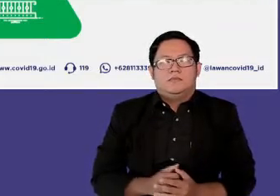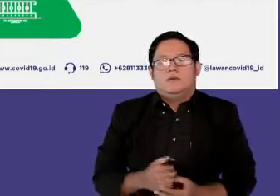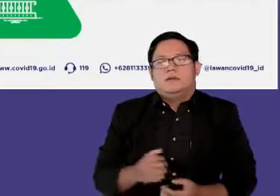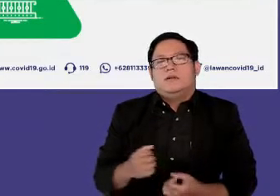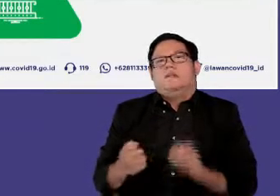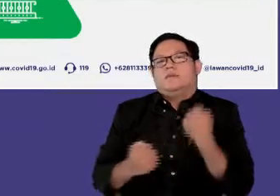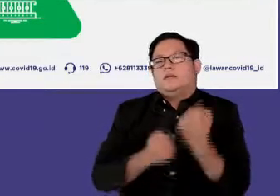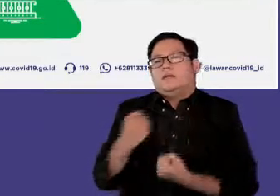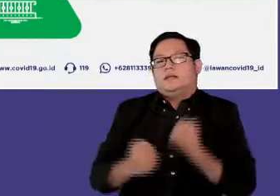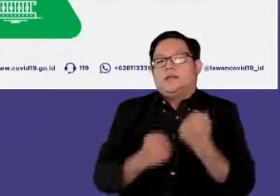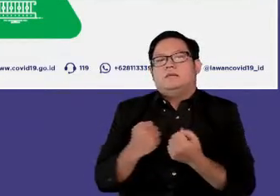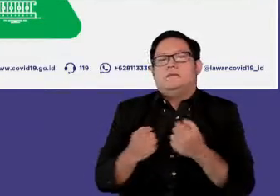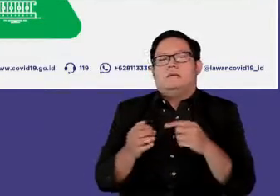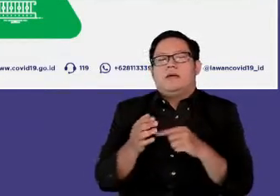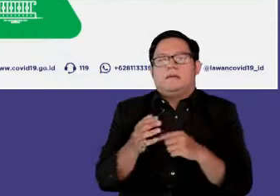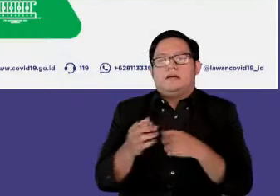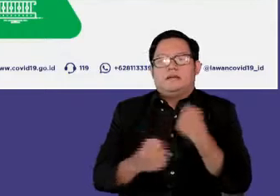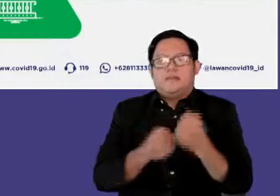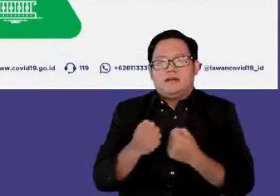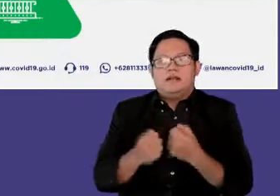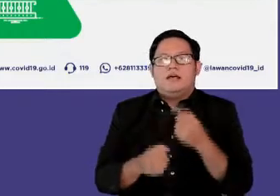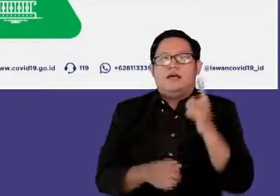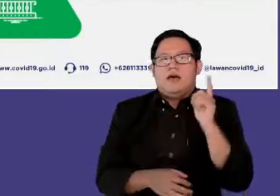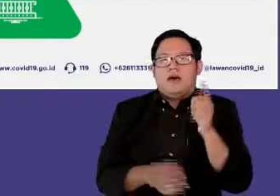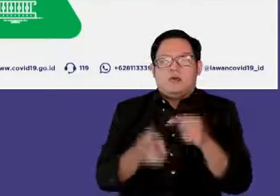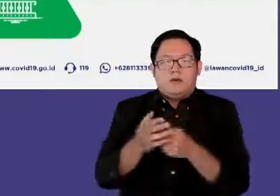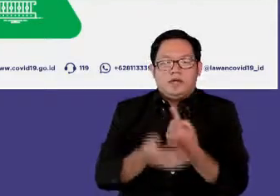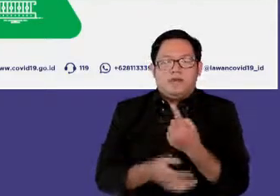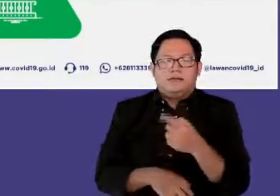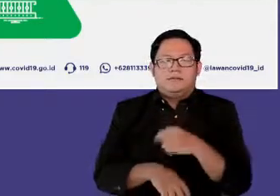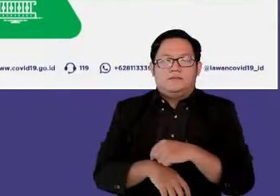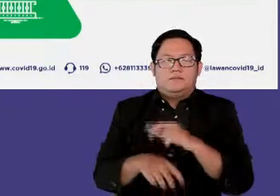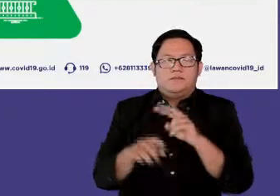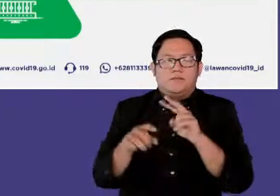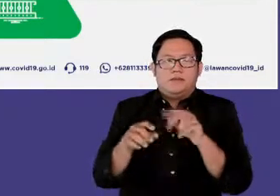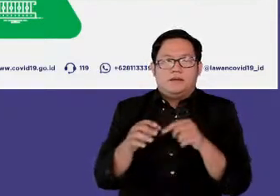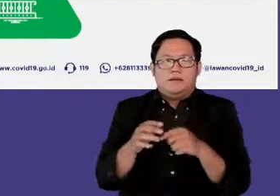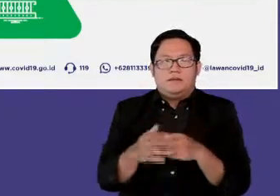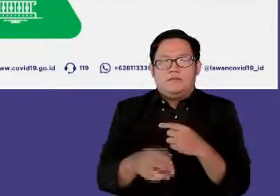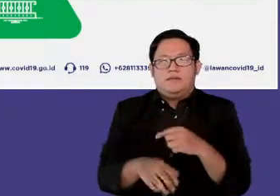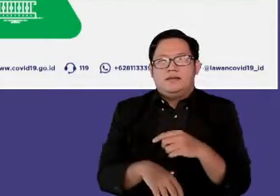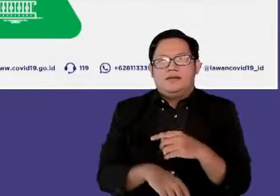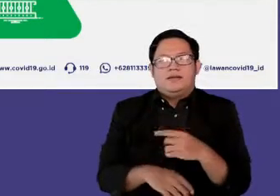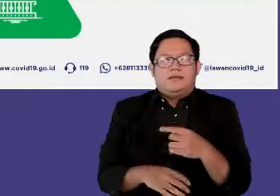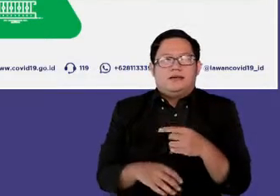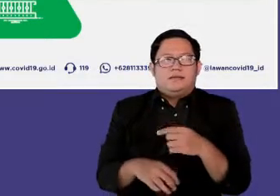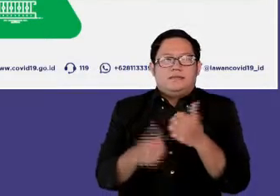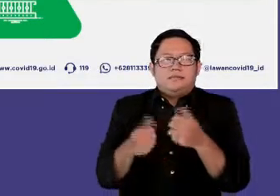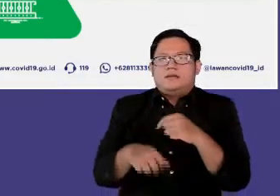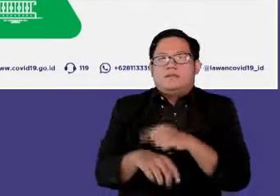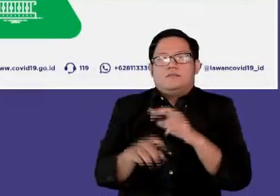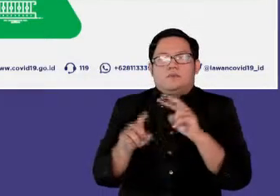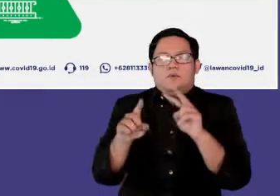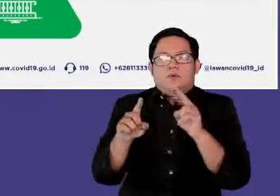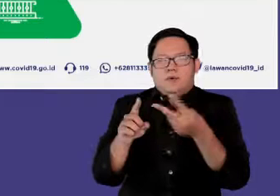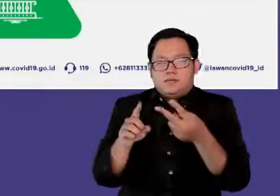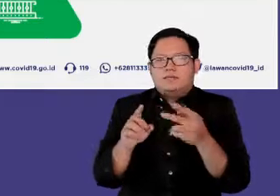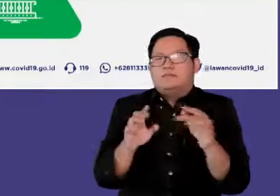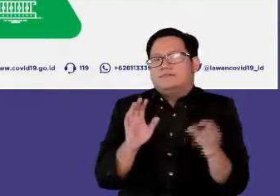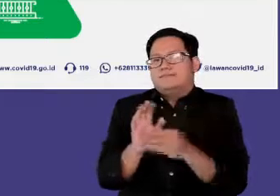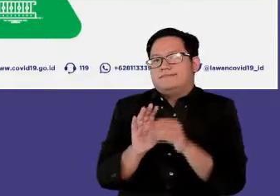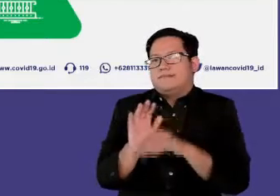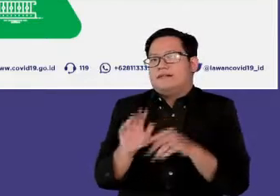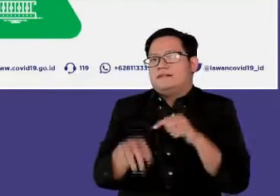18 o'clock of the local timing to prevent crowding. This trial operation will also be integrated with the